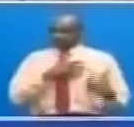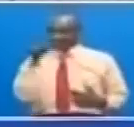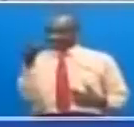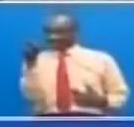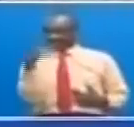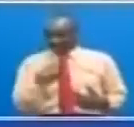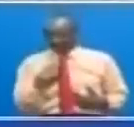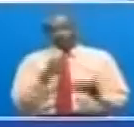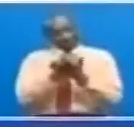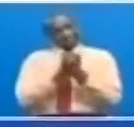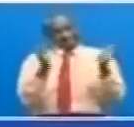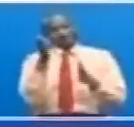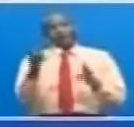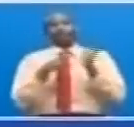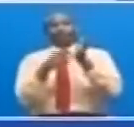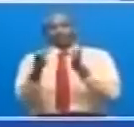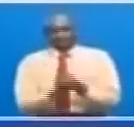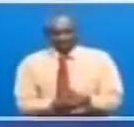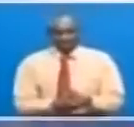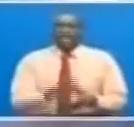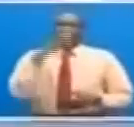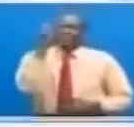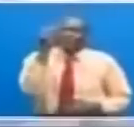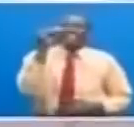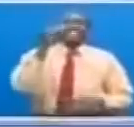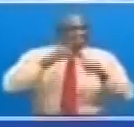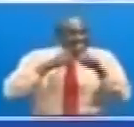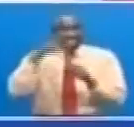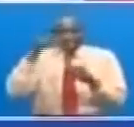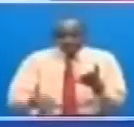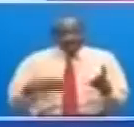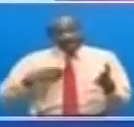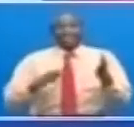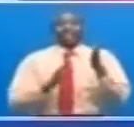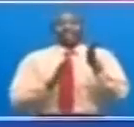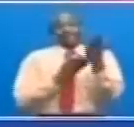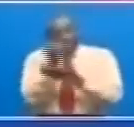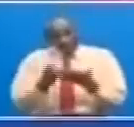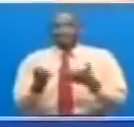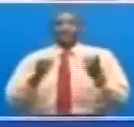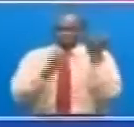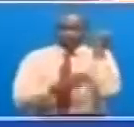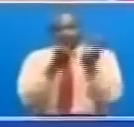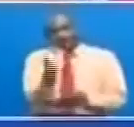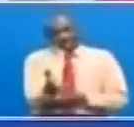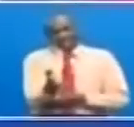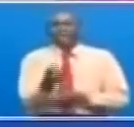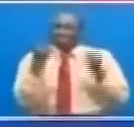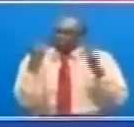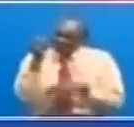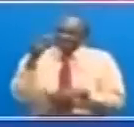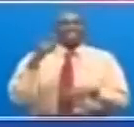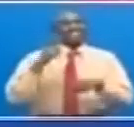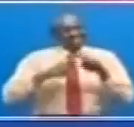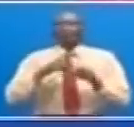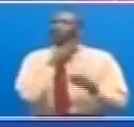out by the Auditor General. Miaka 50 twasema tumewachwa nyuma katika masala ya uchumi. Miaka 50 twasema